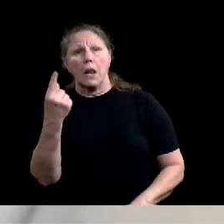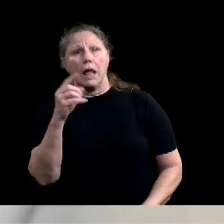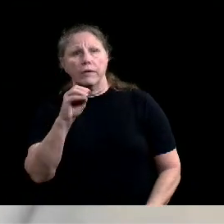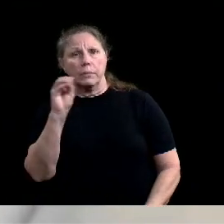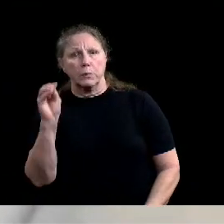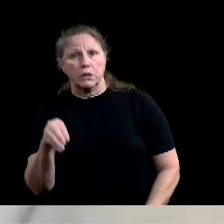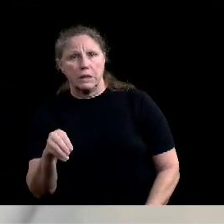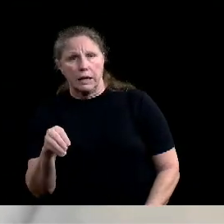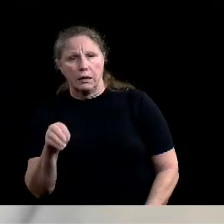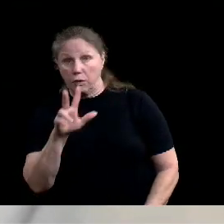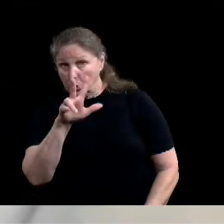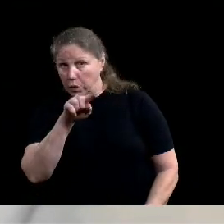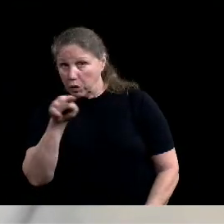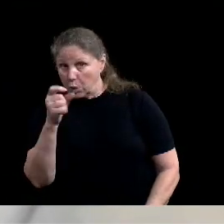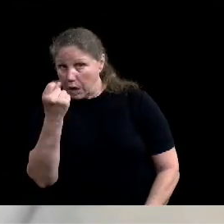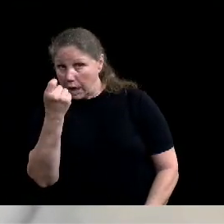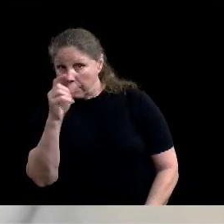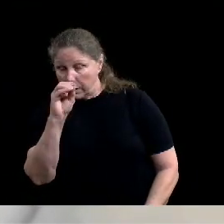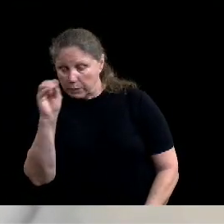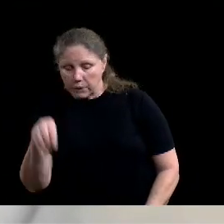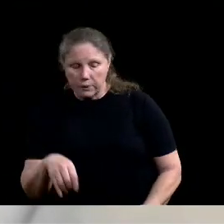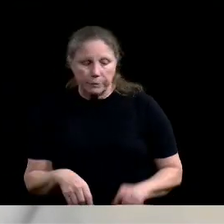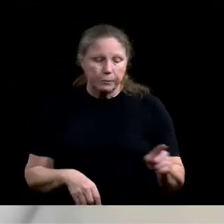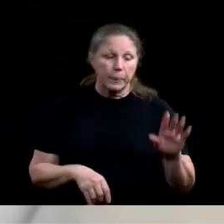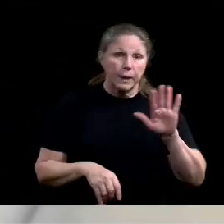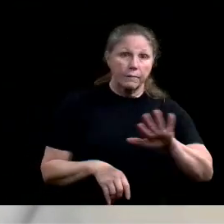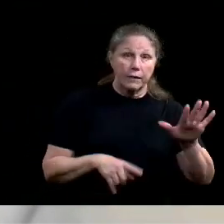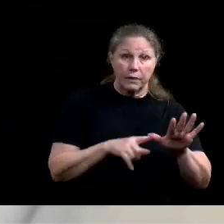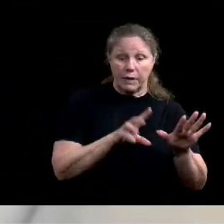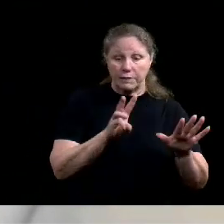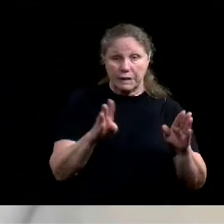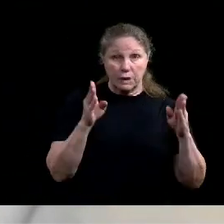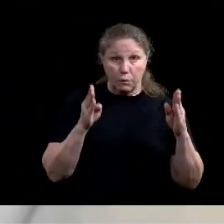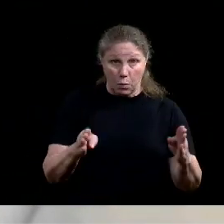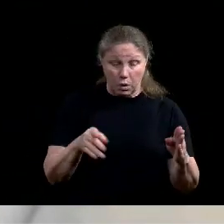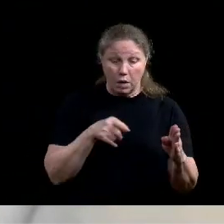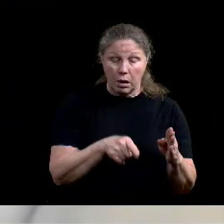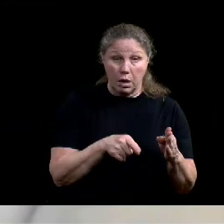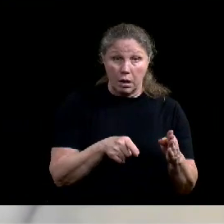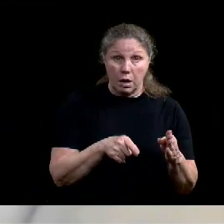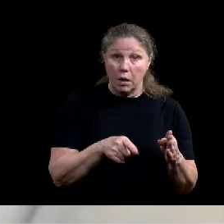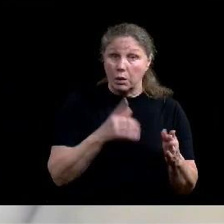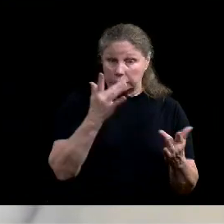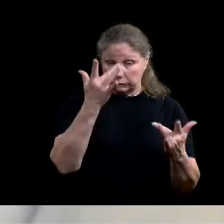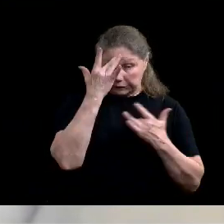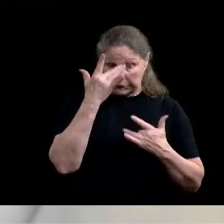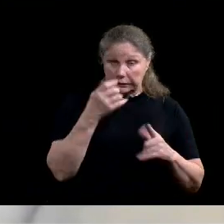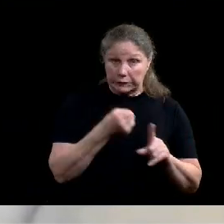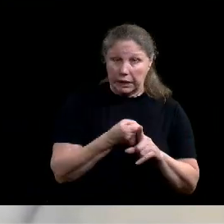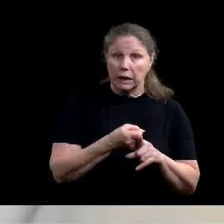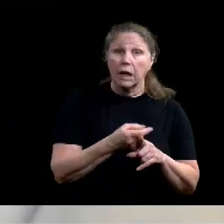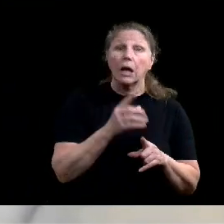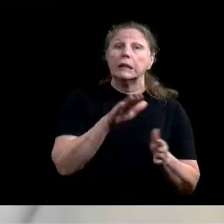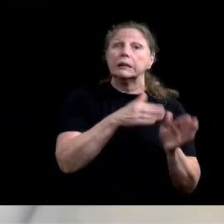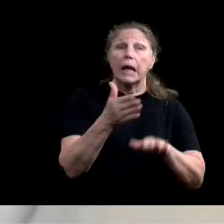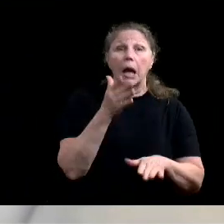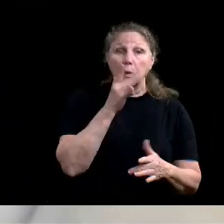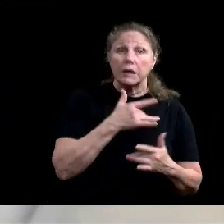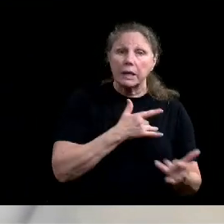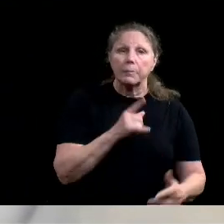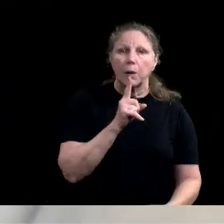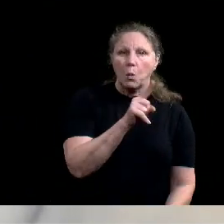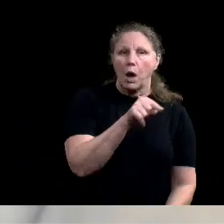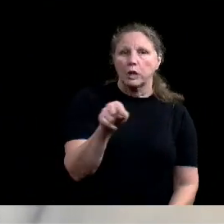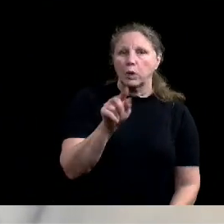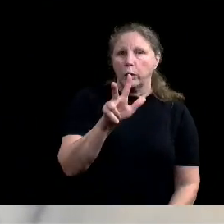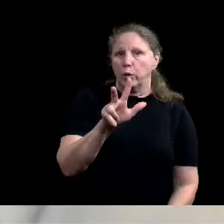55 to 64 years old, the mortality range is 1 to 3%. And less than